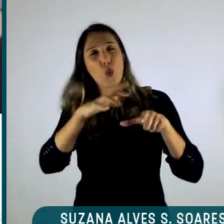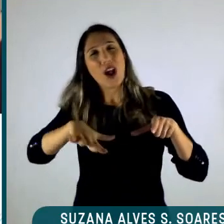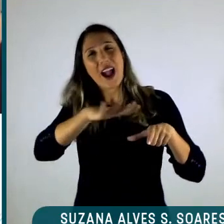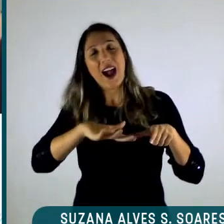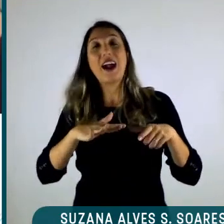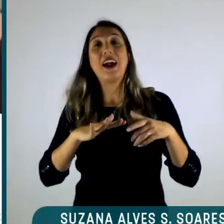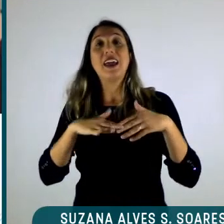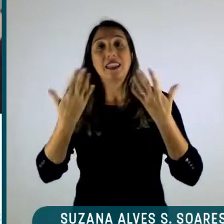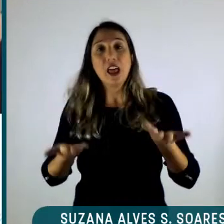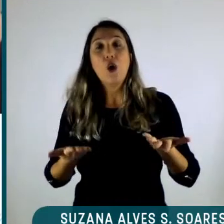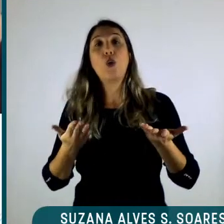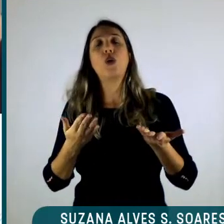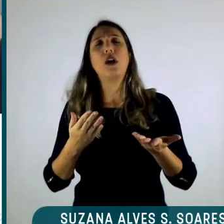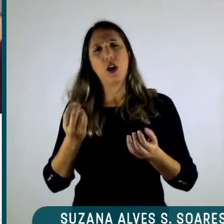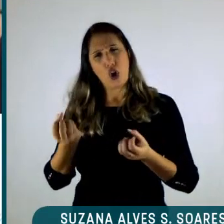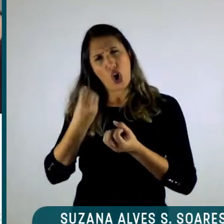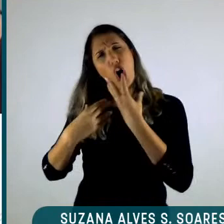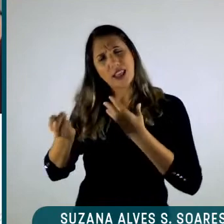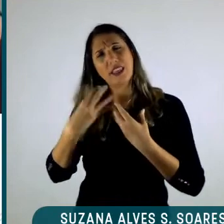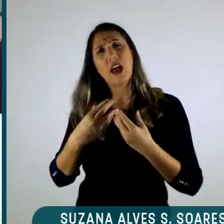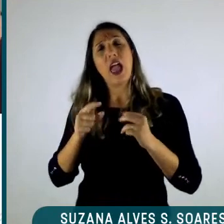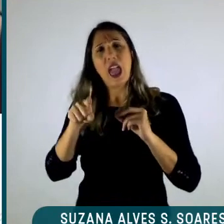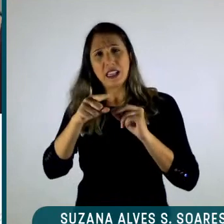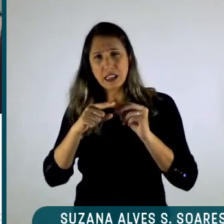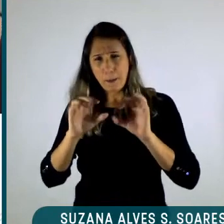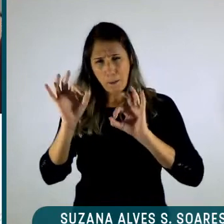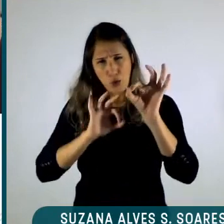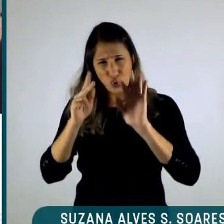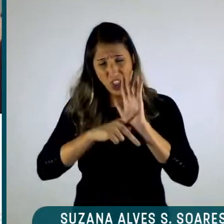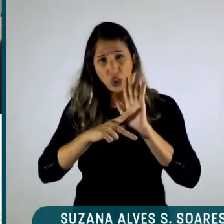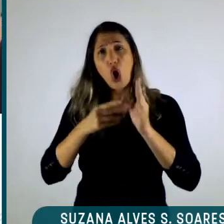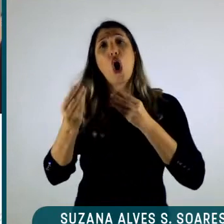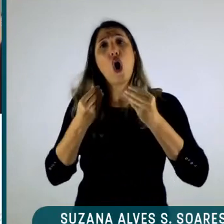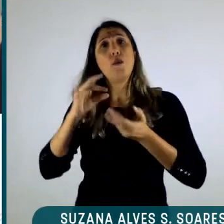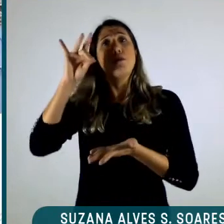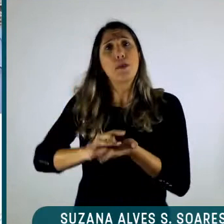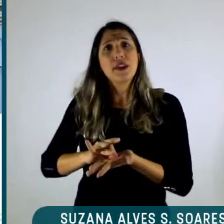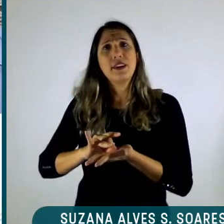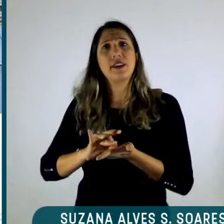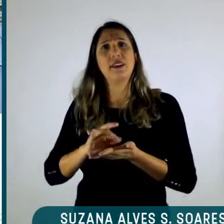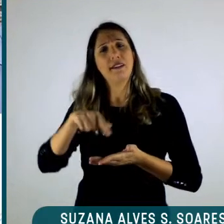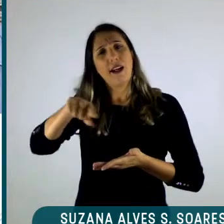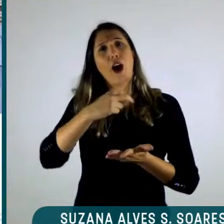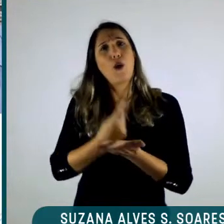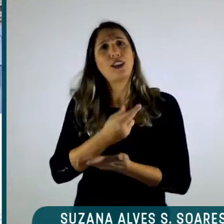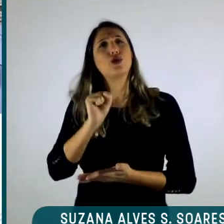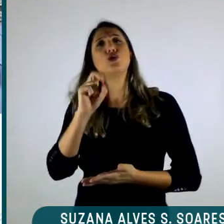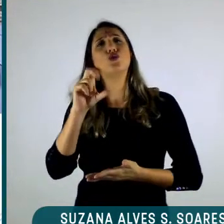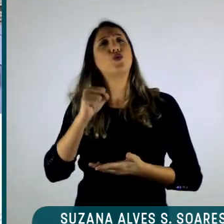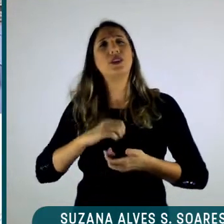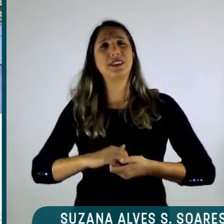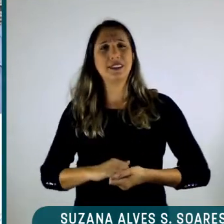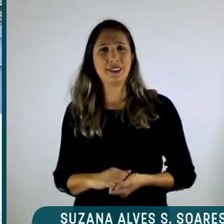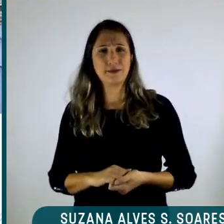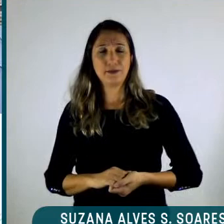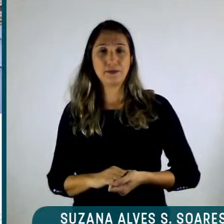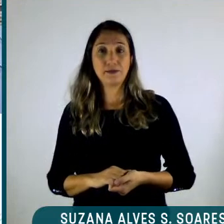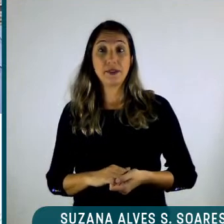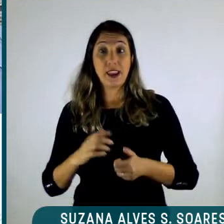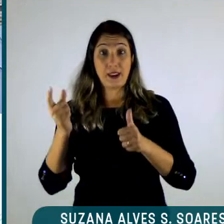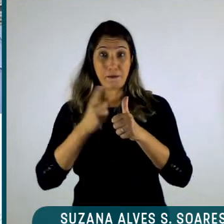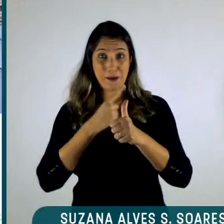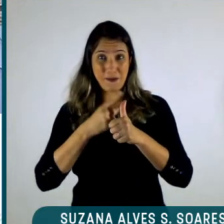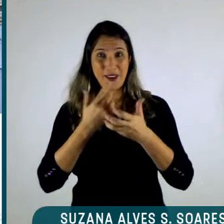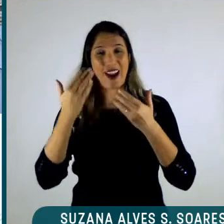reach the community. So tell us, Gilson, despite the project, what is the reality of the